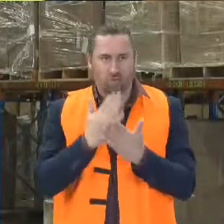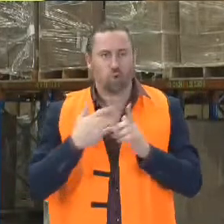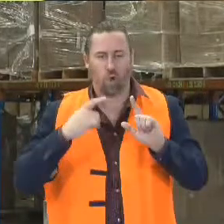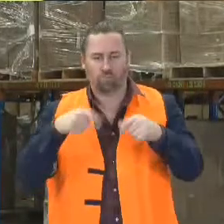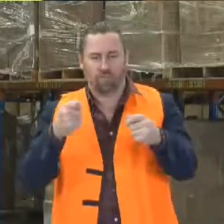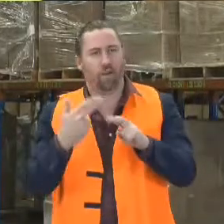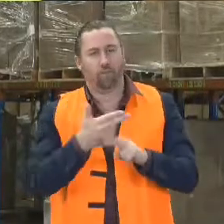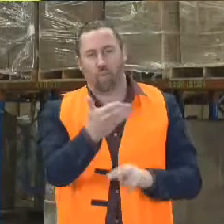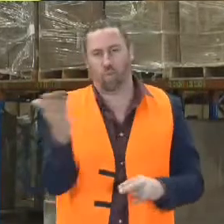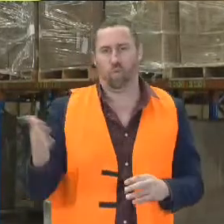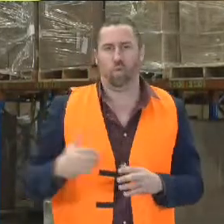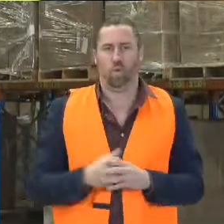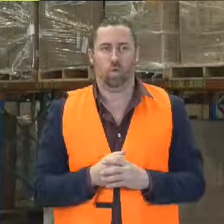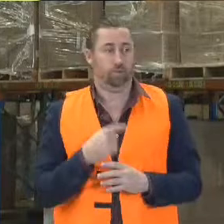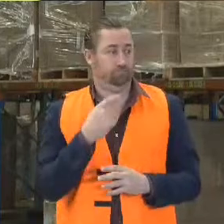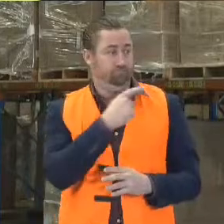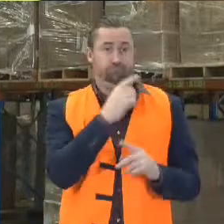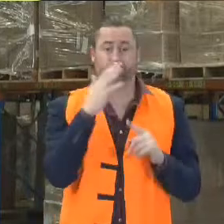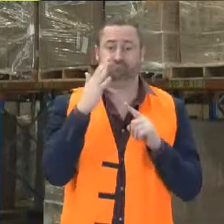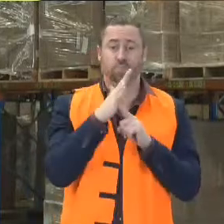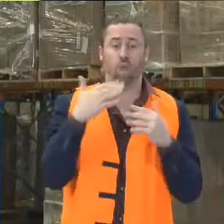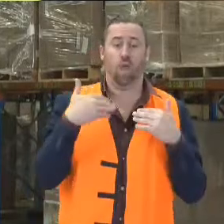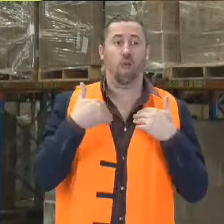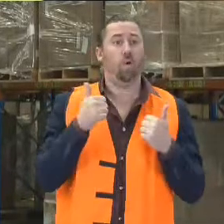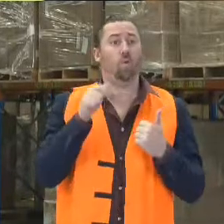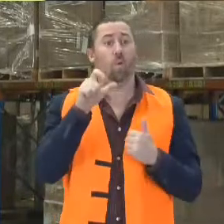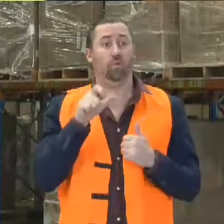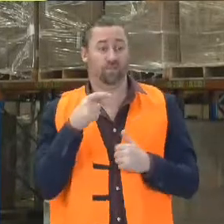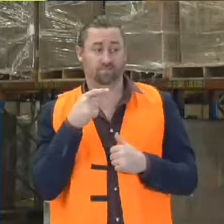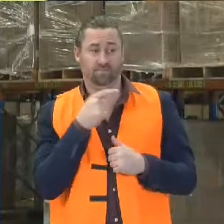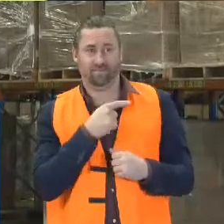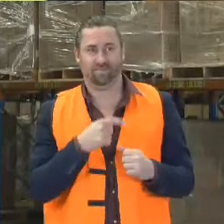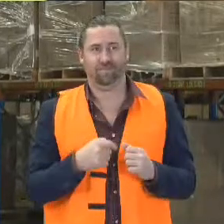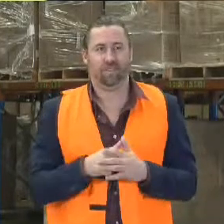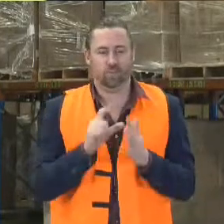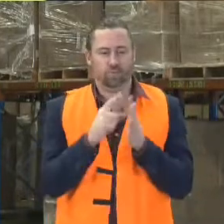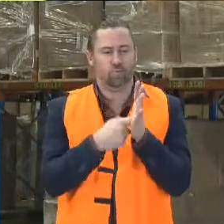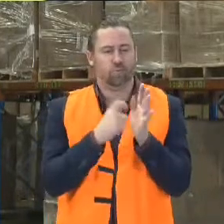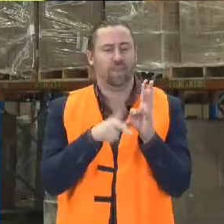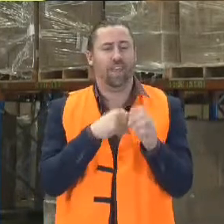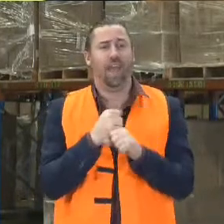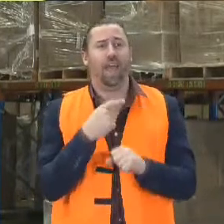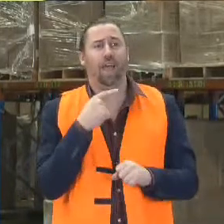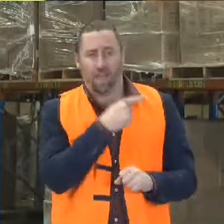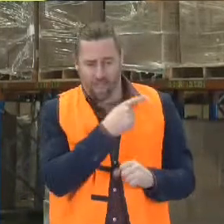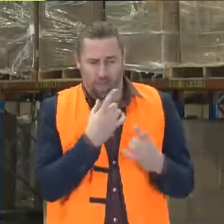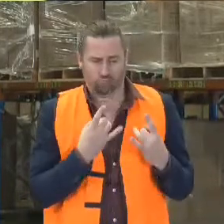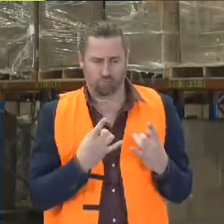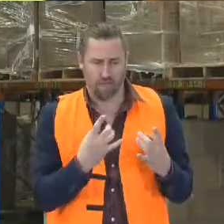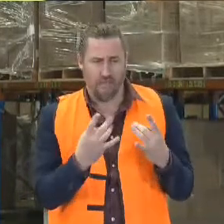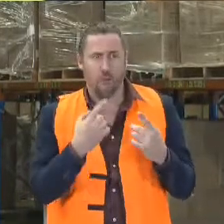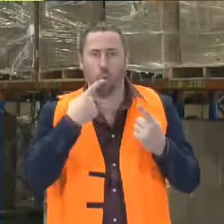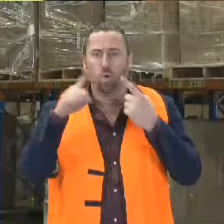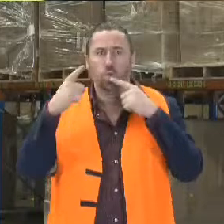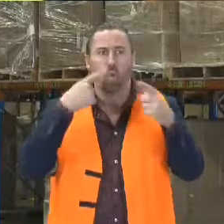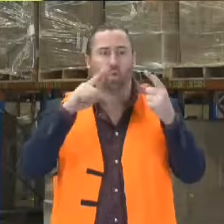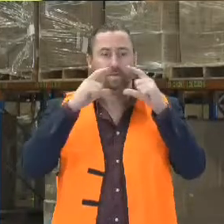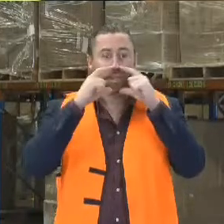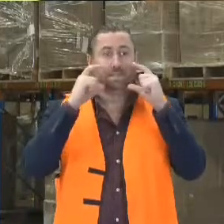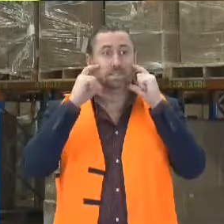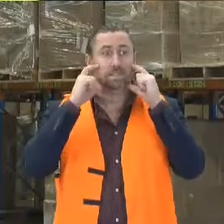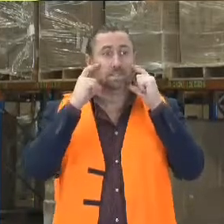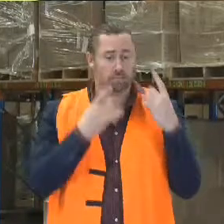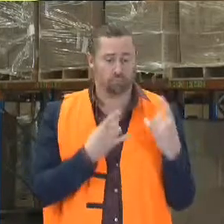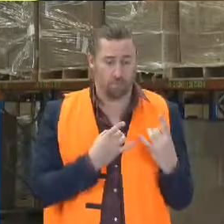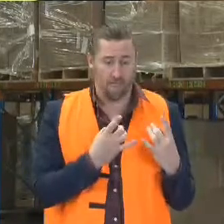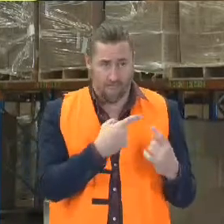Chief Health Officer already had one of the country's biggest stockpiles of masks, and that kept us